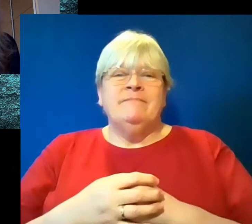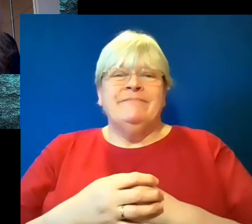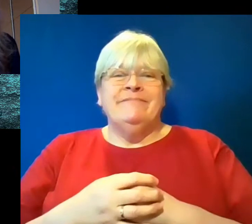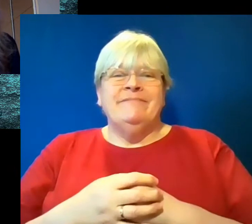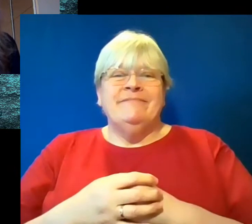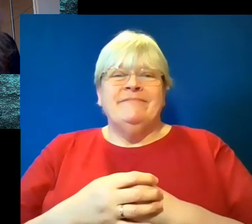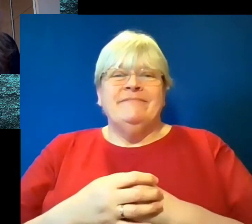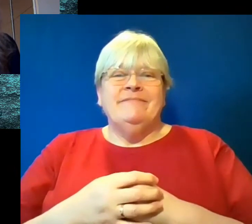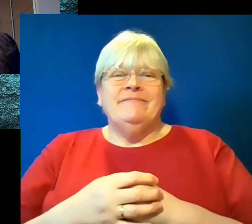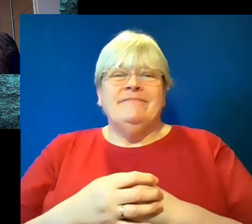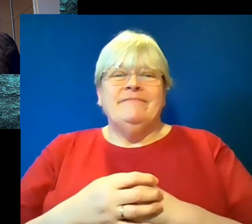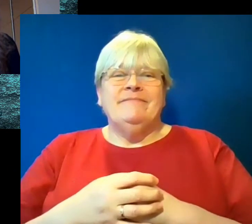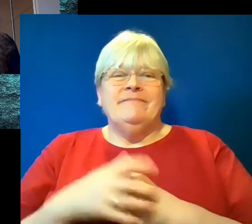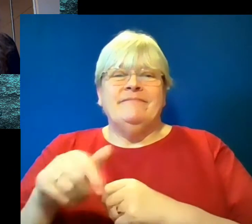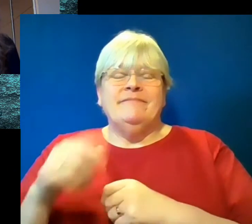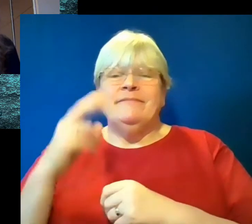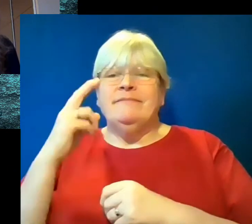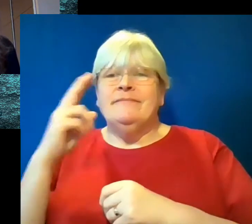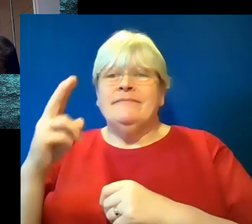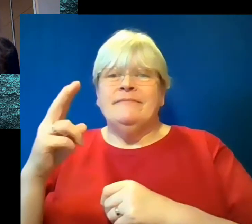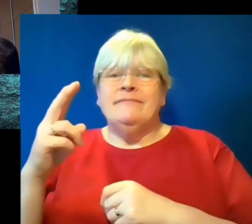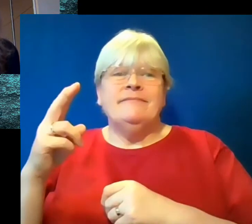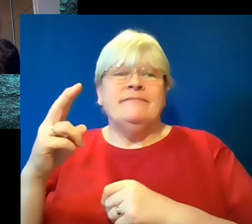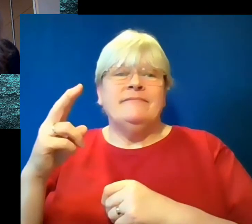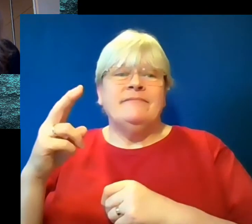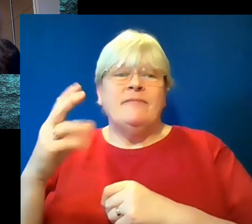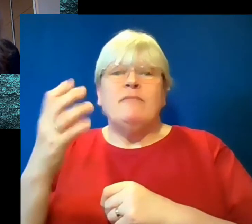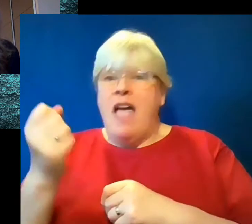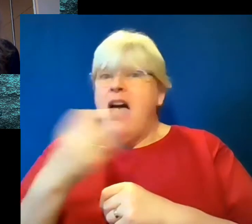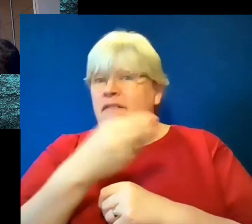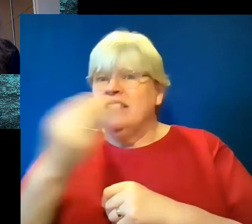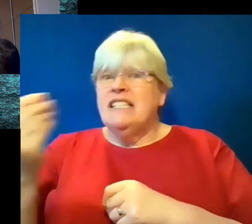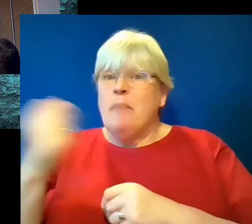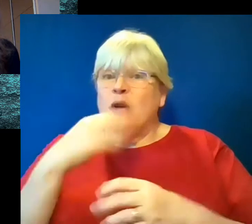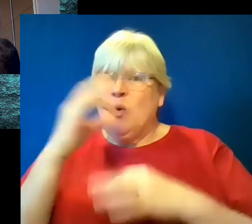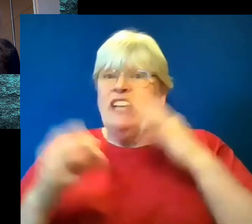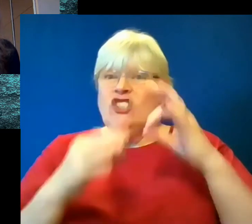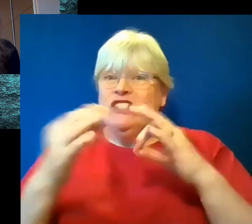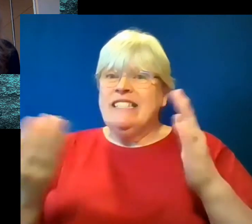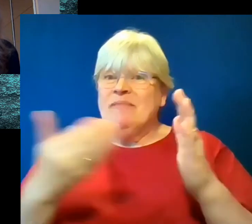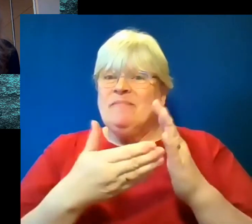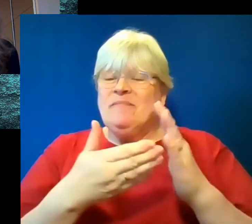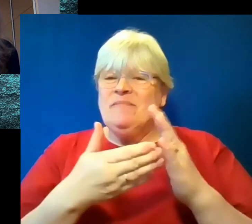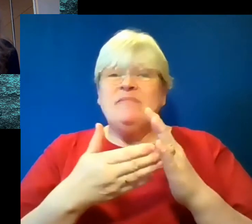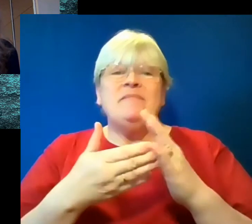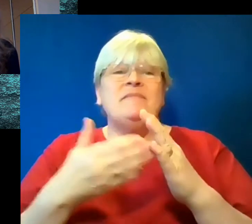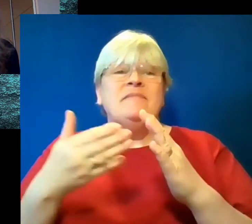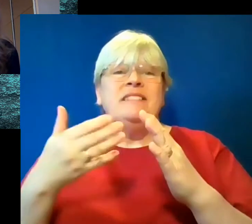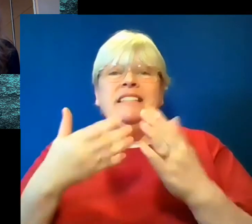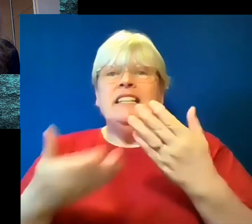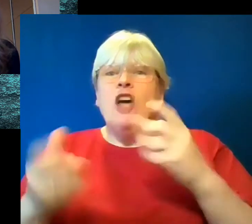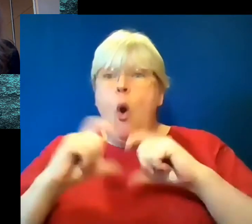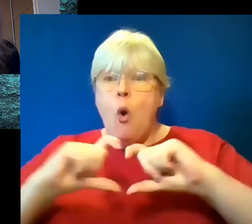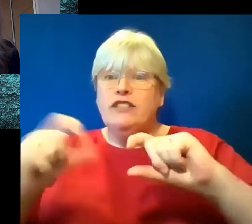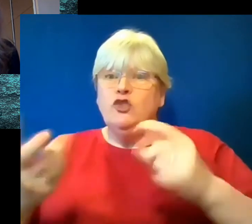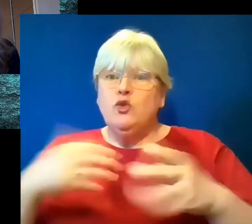I can see from the chat function, we've already got some good questions coming in. So just to say to all of you out there, keep your questions coming in,